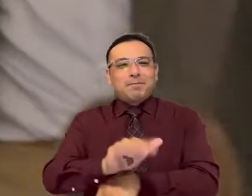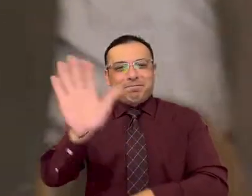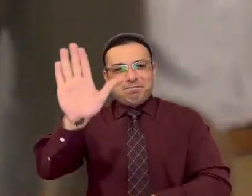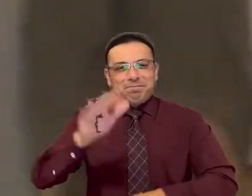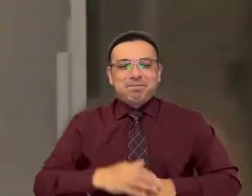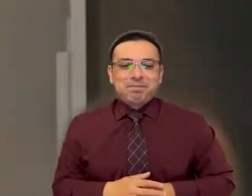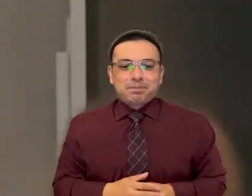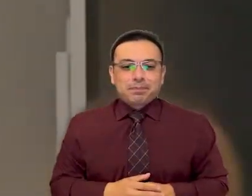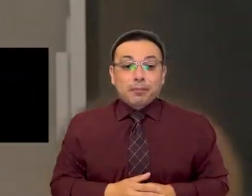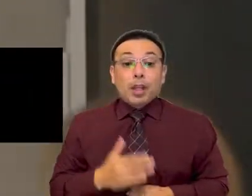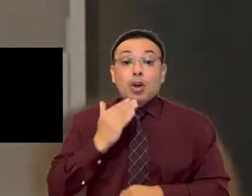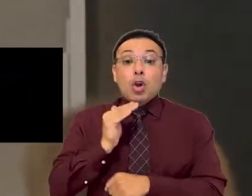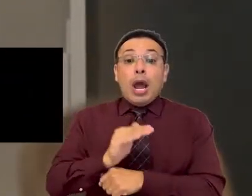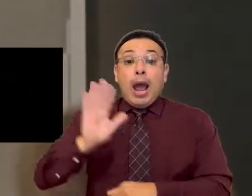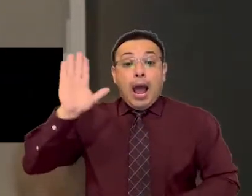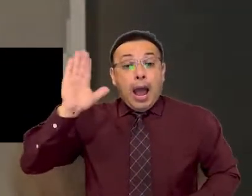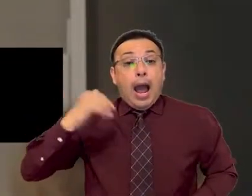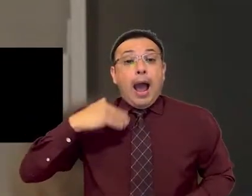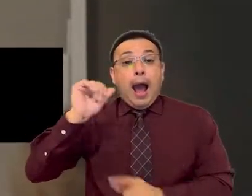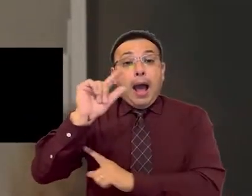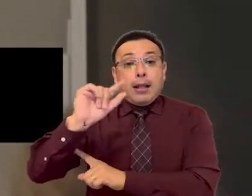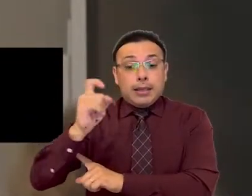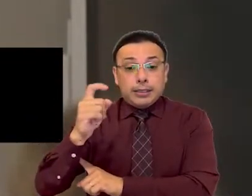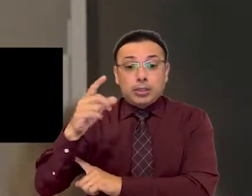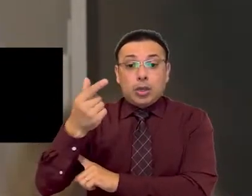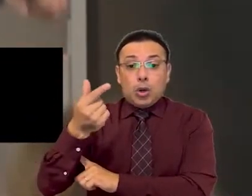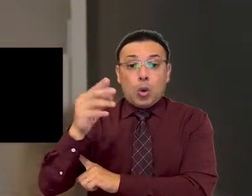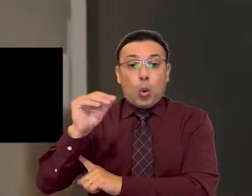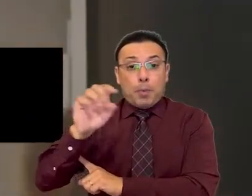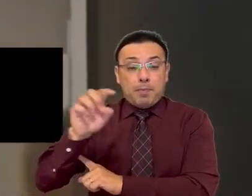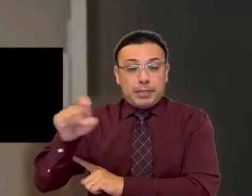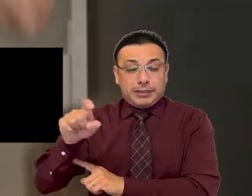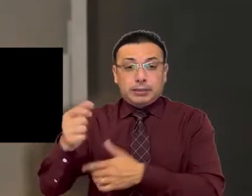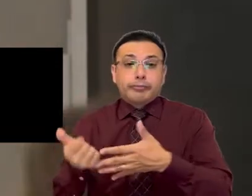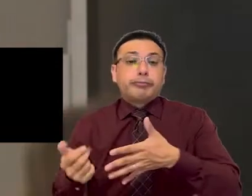Thanks. Good evening, all. Alex Gomez, Principal Electrical Engineer. I'll be